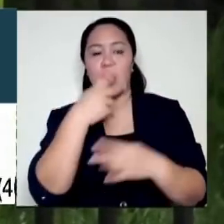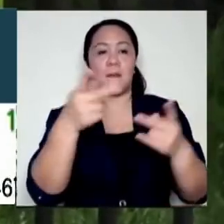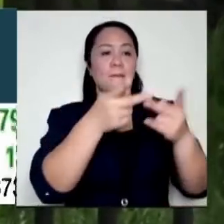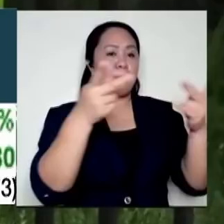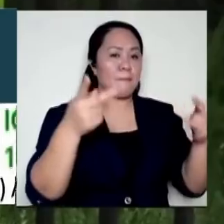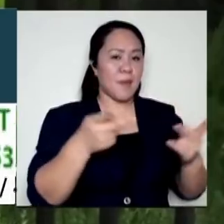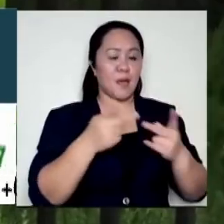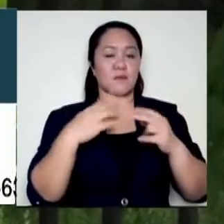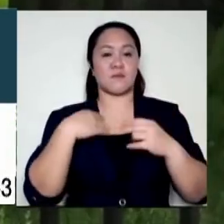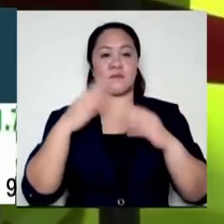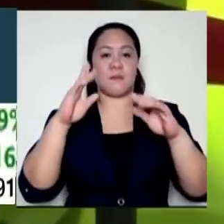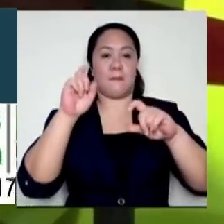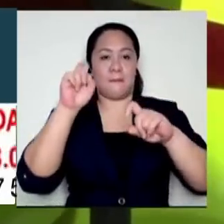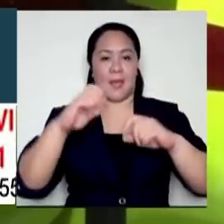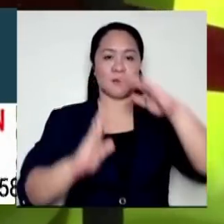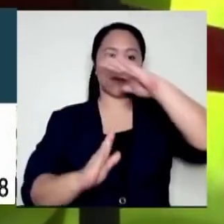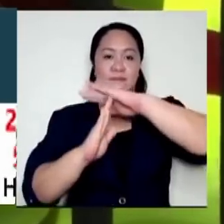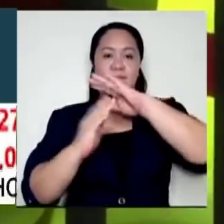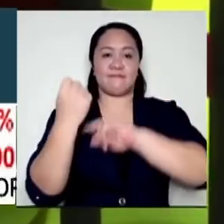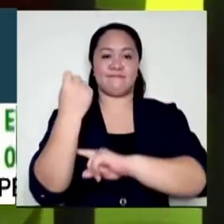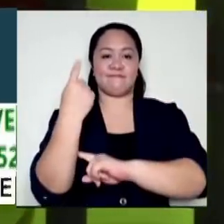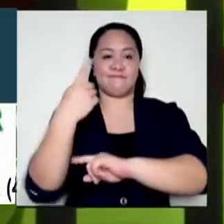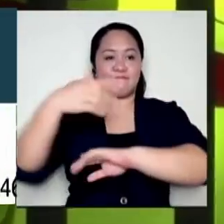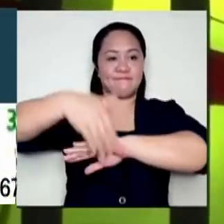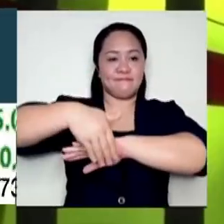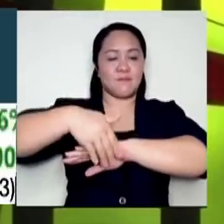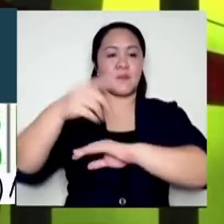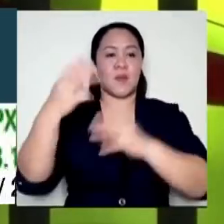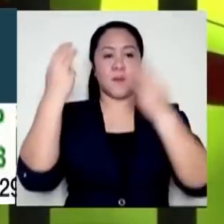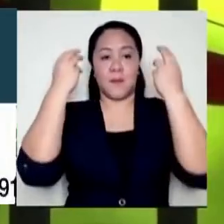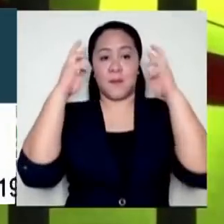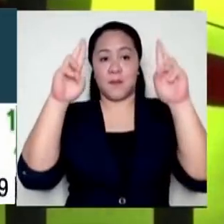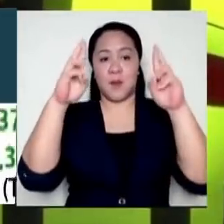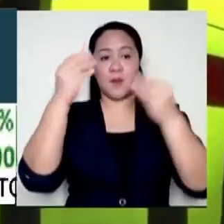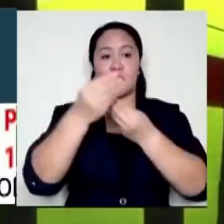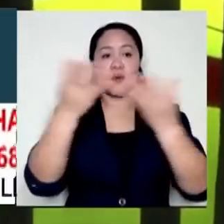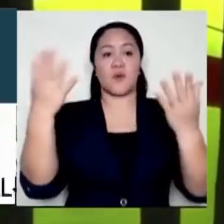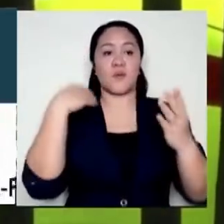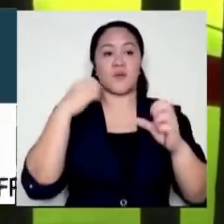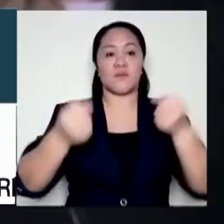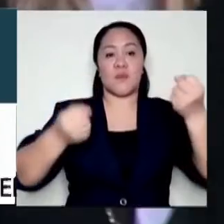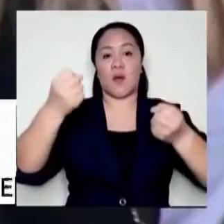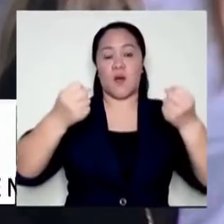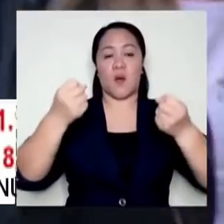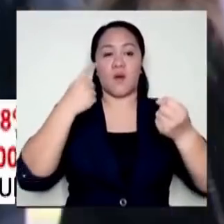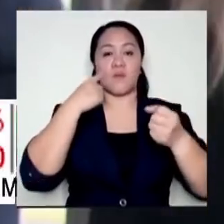bid to get more people vaccinated, the mayor is giving away cars in a raffle draw.